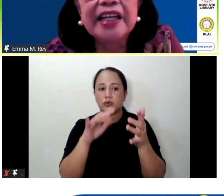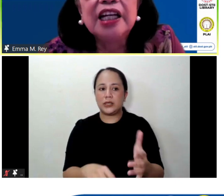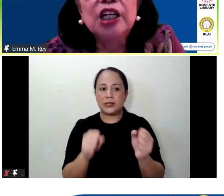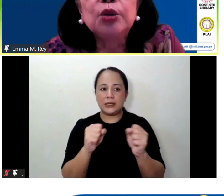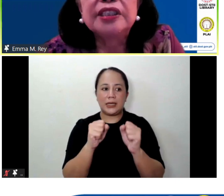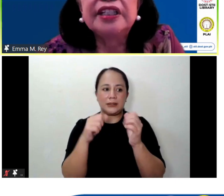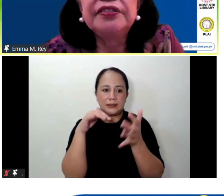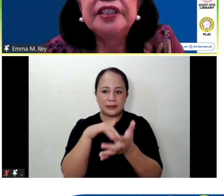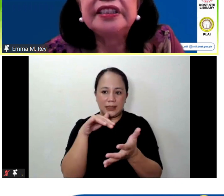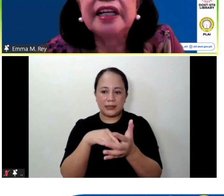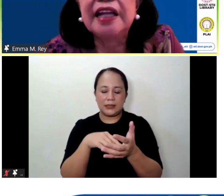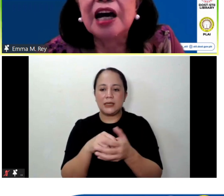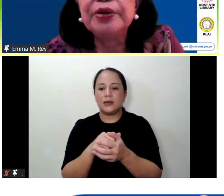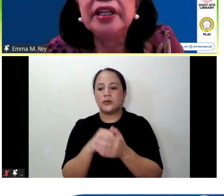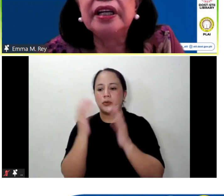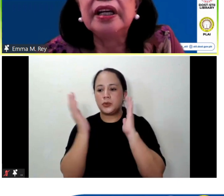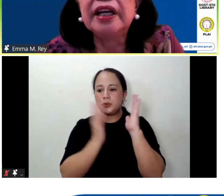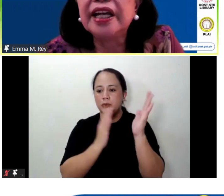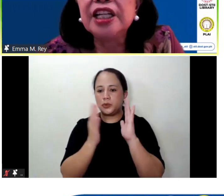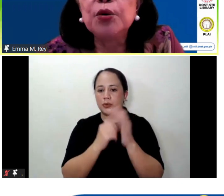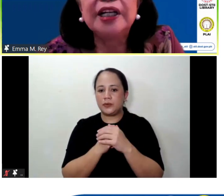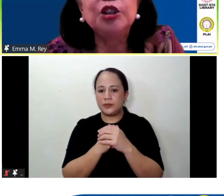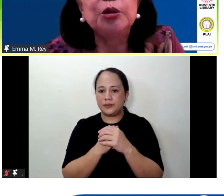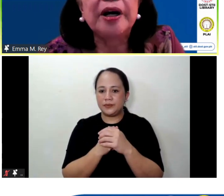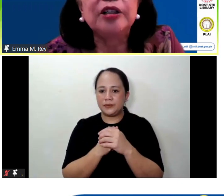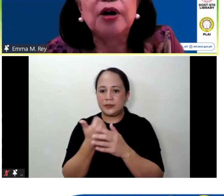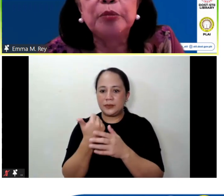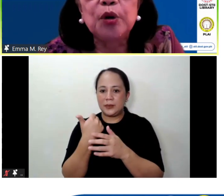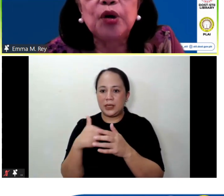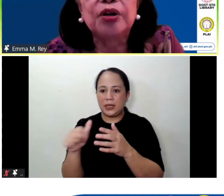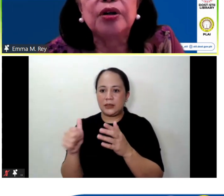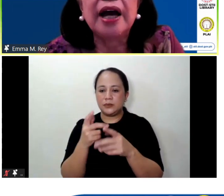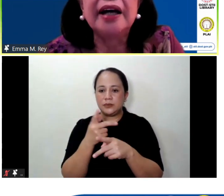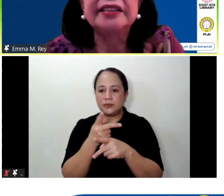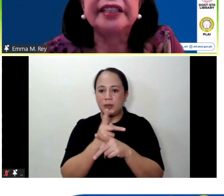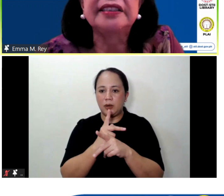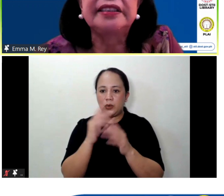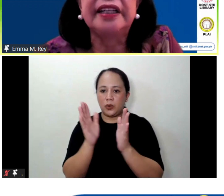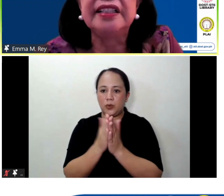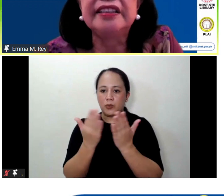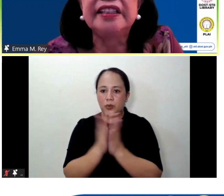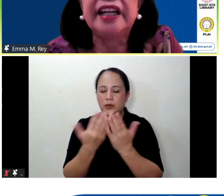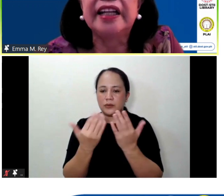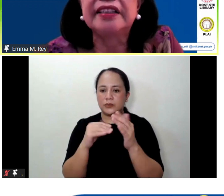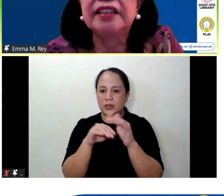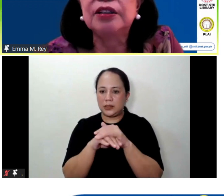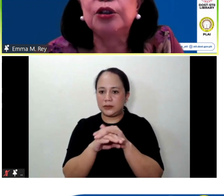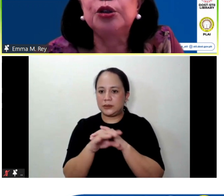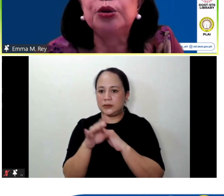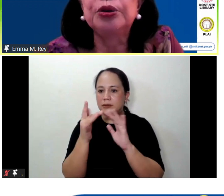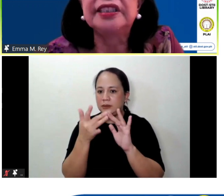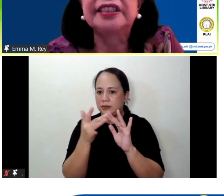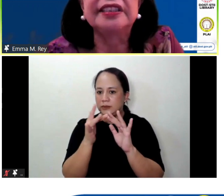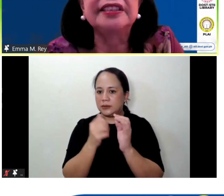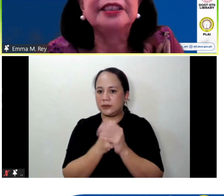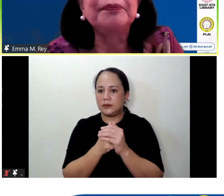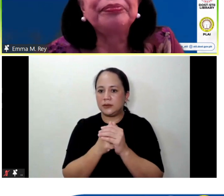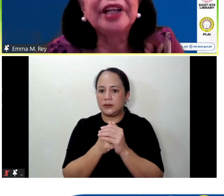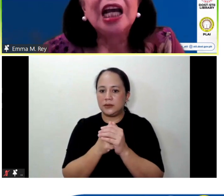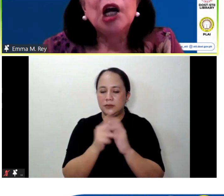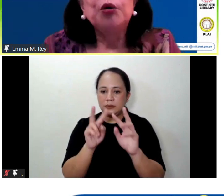study, to a service allowing anyone to borrow a book, access the internet, or do